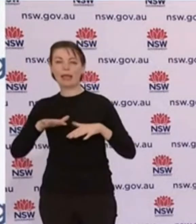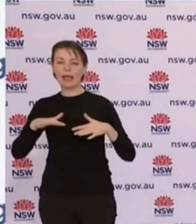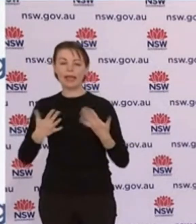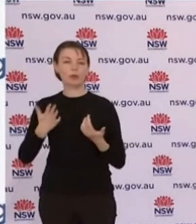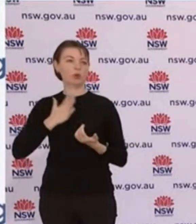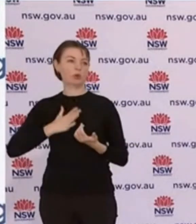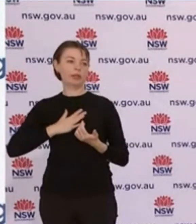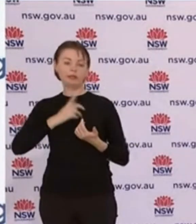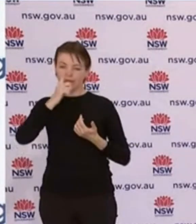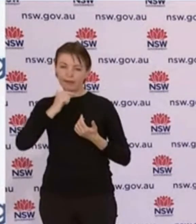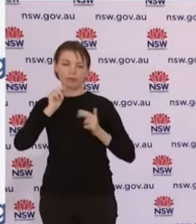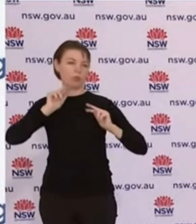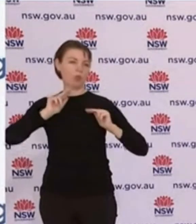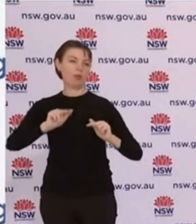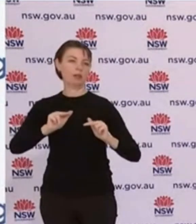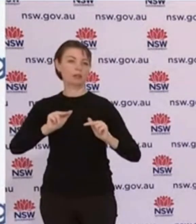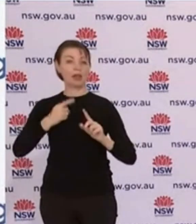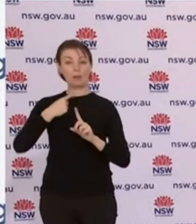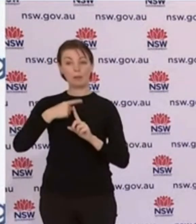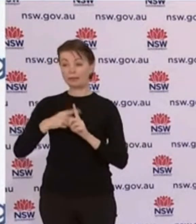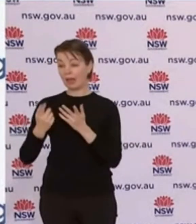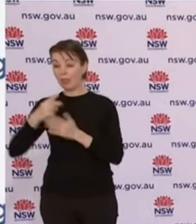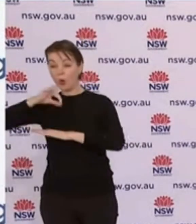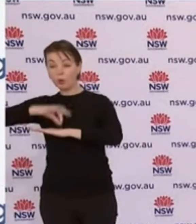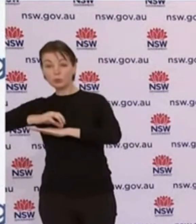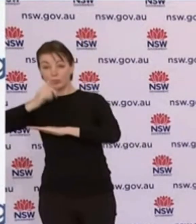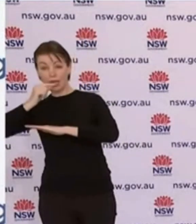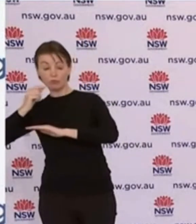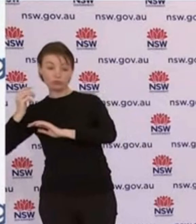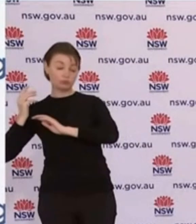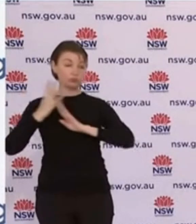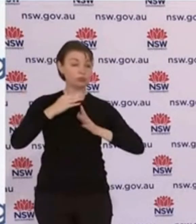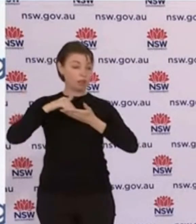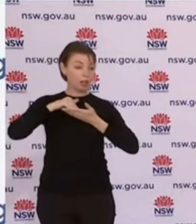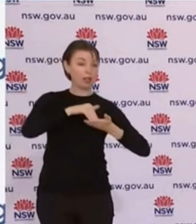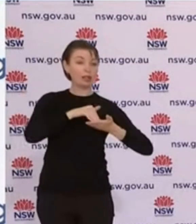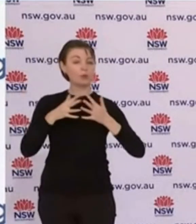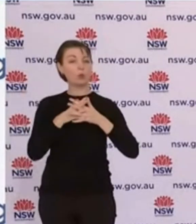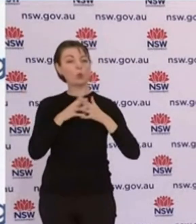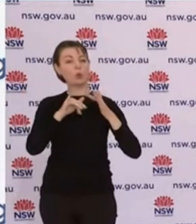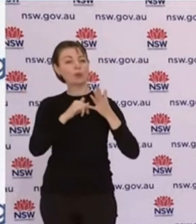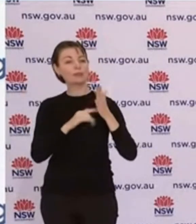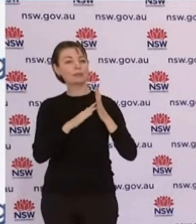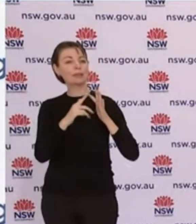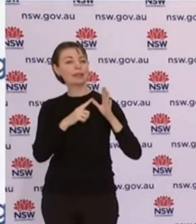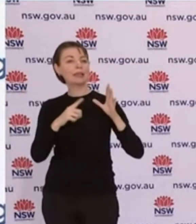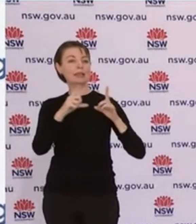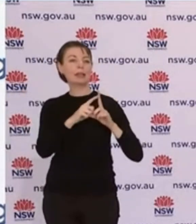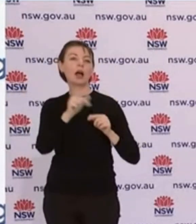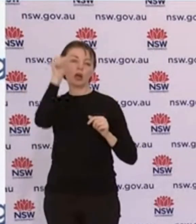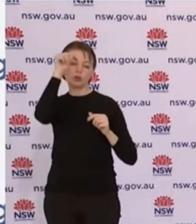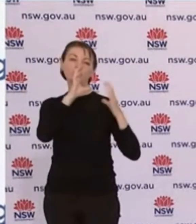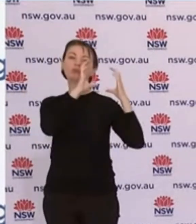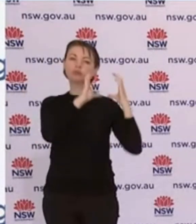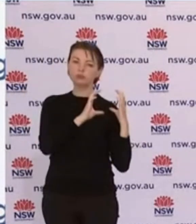services. And there's other facilities there to assist Westmead, and I understand that with the cases in Western Sydney, they have been under stress.